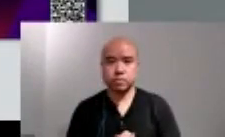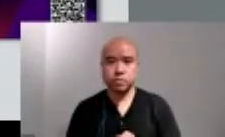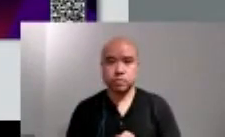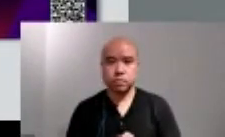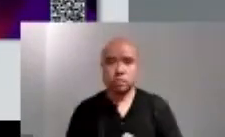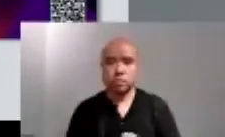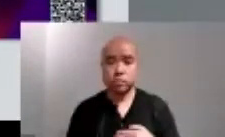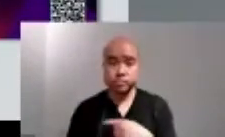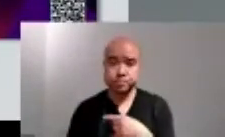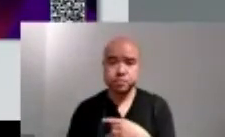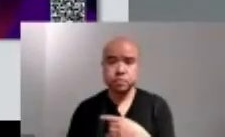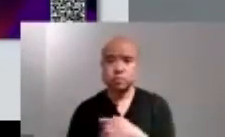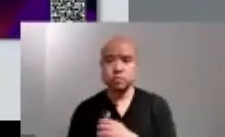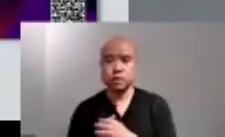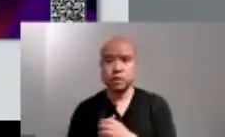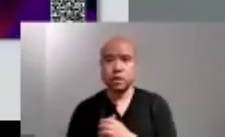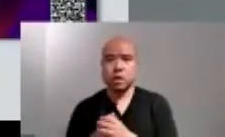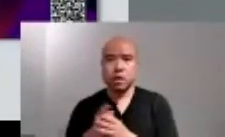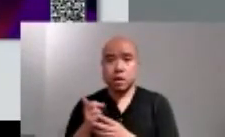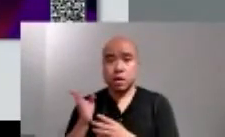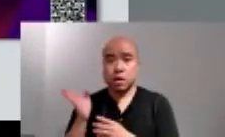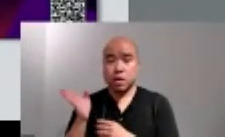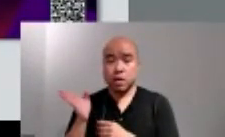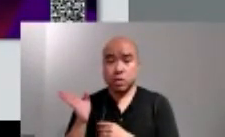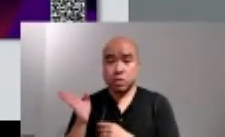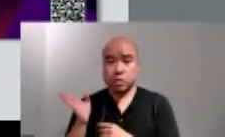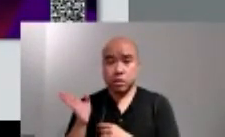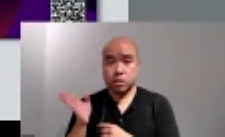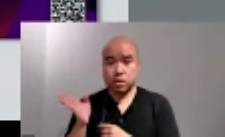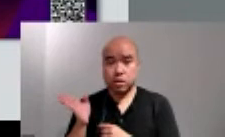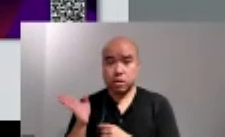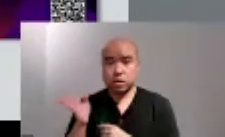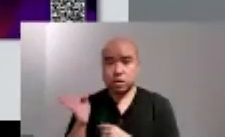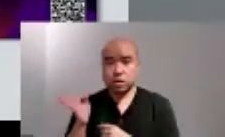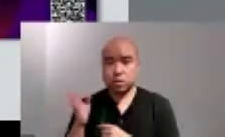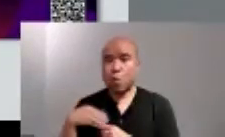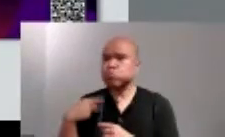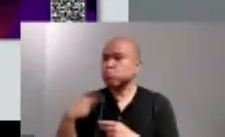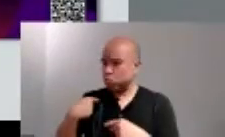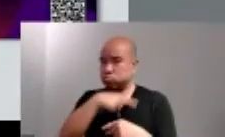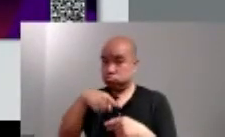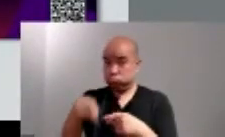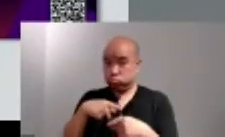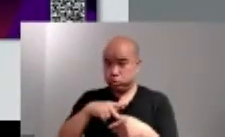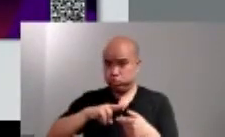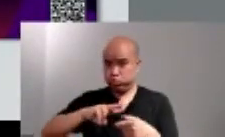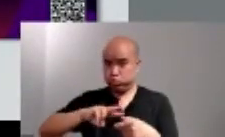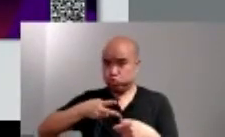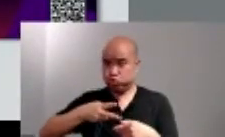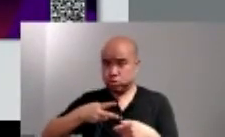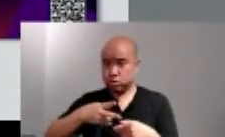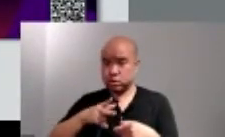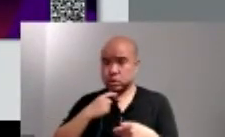Underdogs, as a practitioner, we need to change ourselves. Before COVID-19,